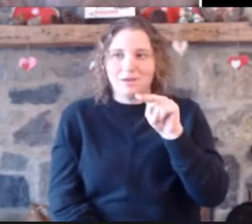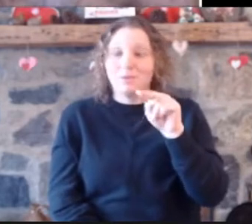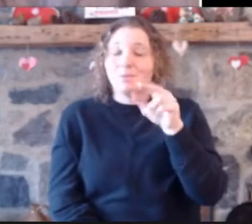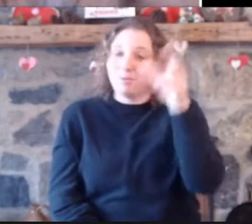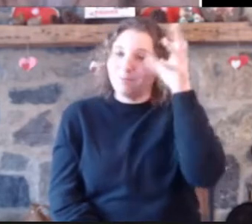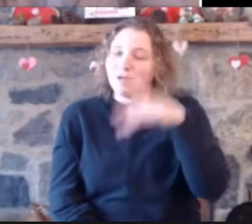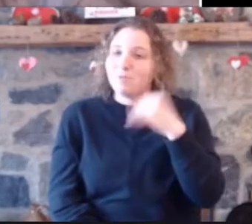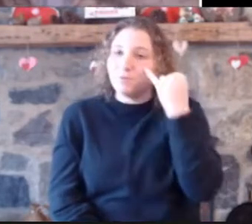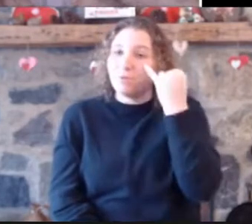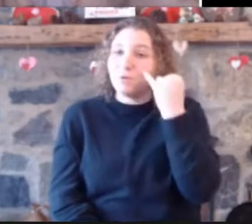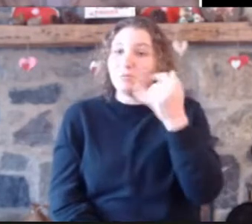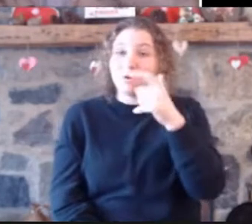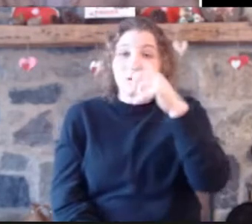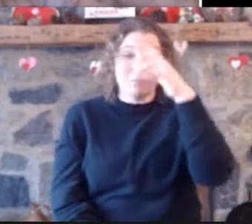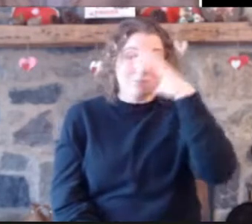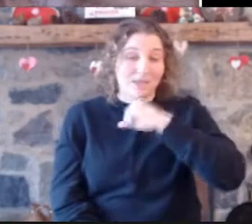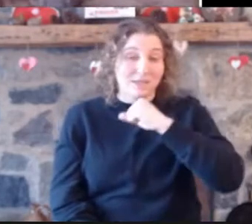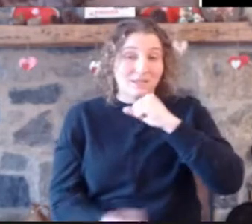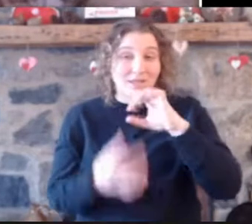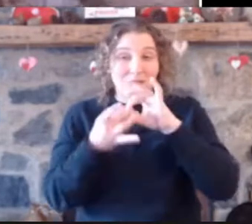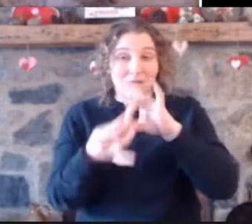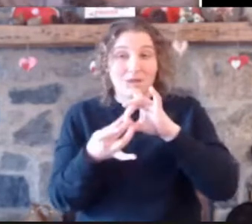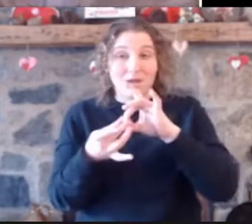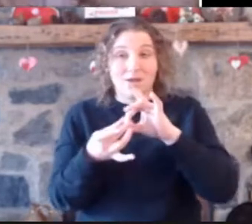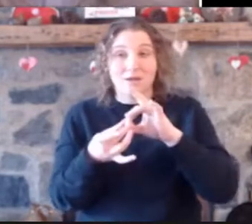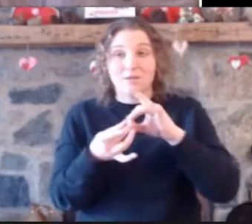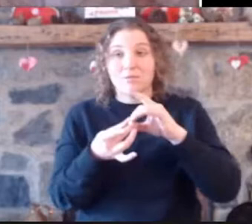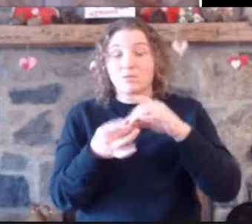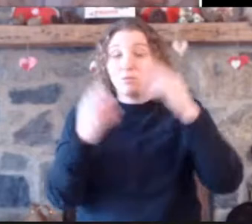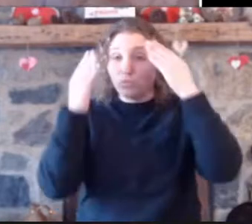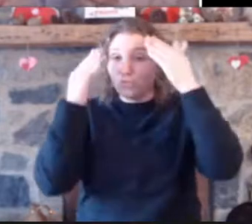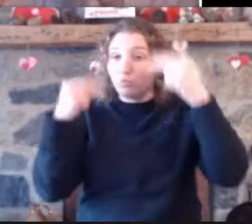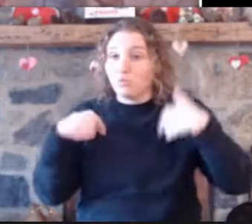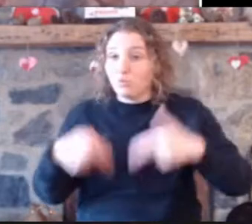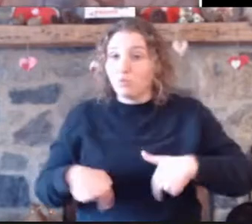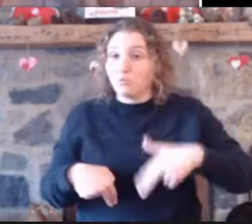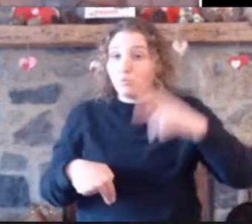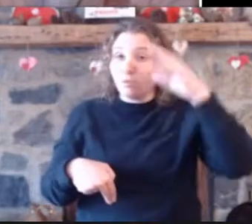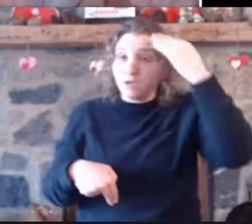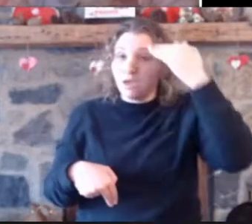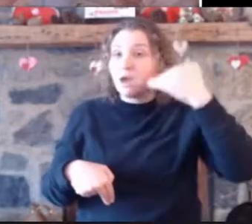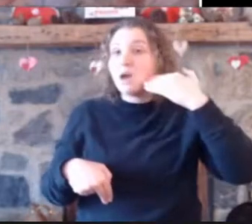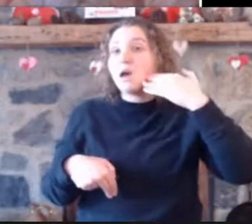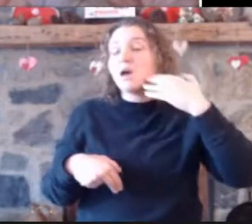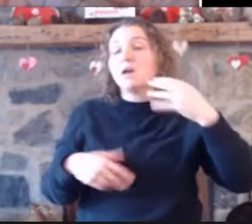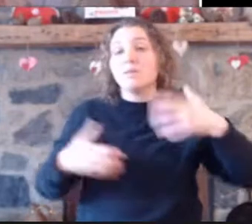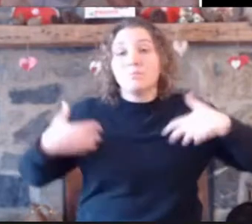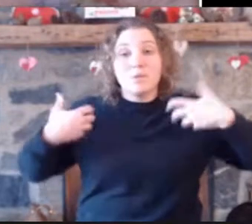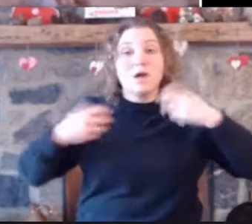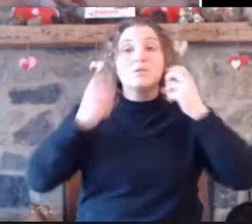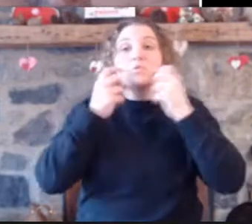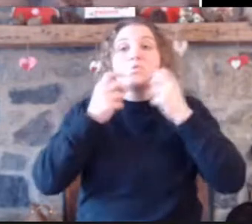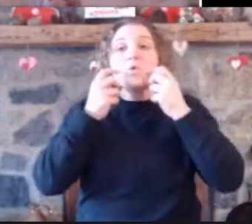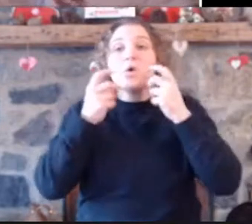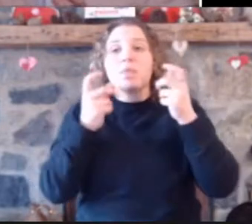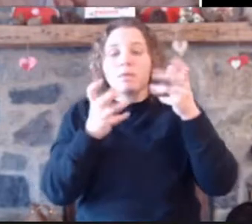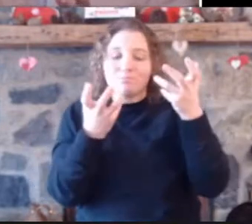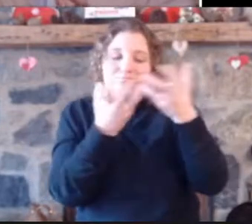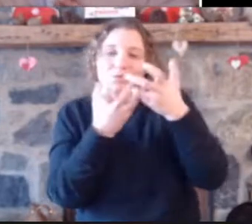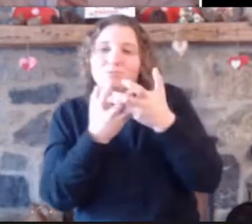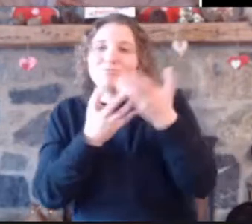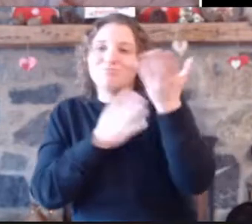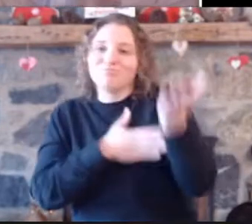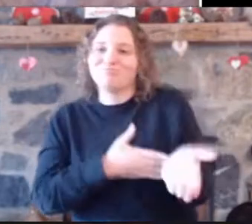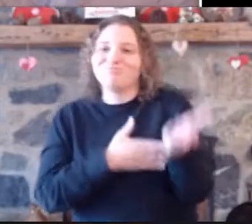a person took a human head and chimp teeth and ape jaw and filed them and made them all fit together and didn't let people know that and presented it as a missing